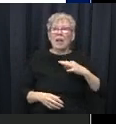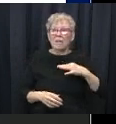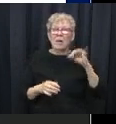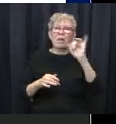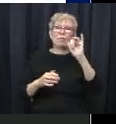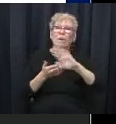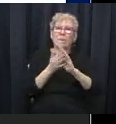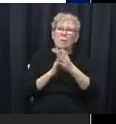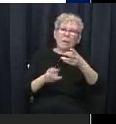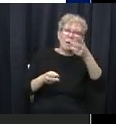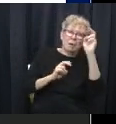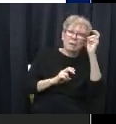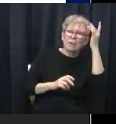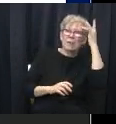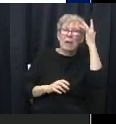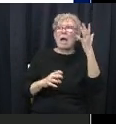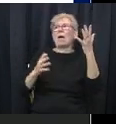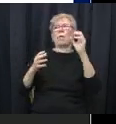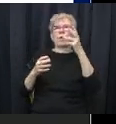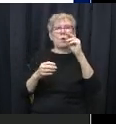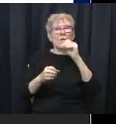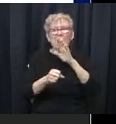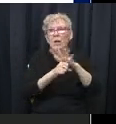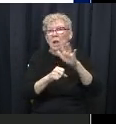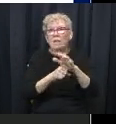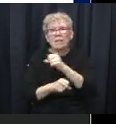today. Next slide.